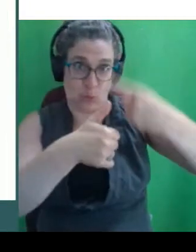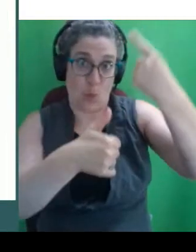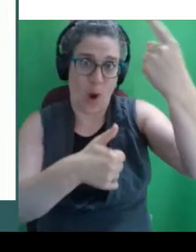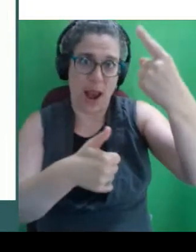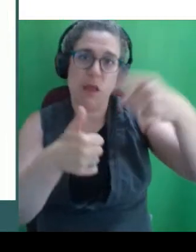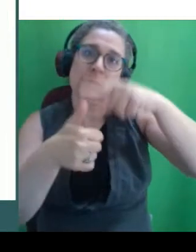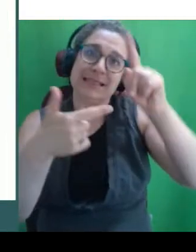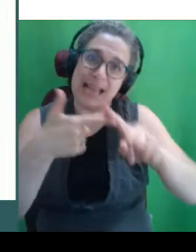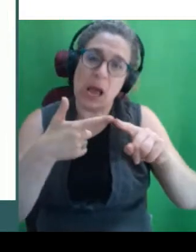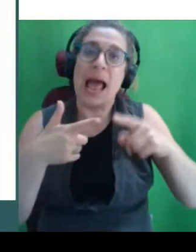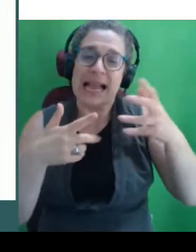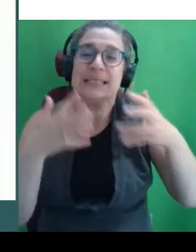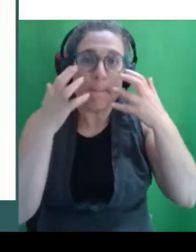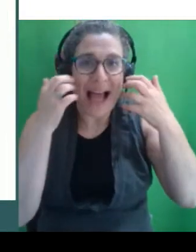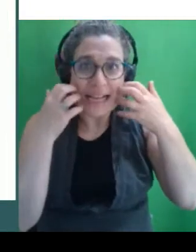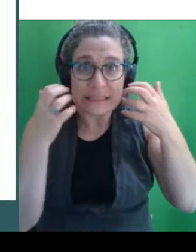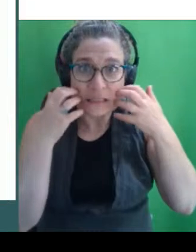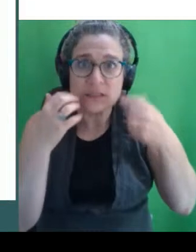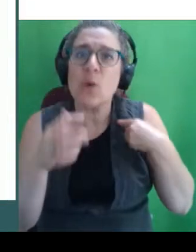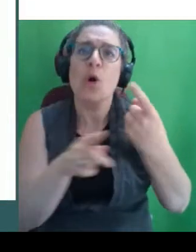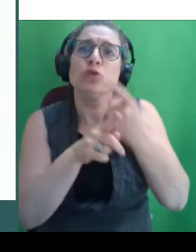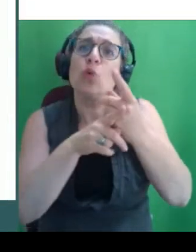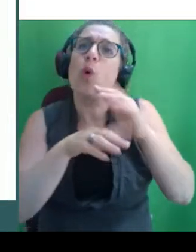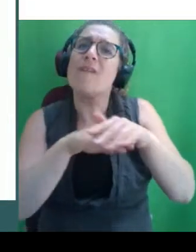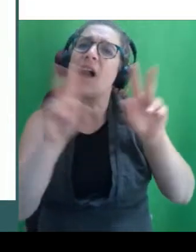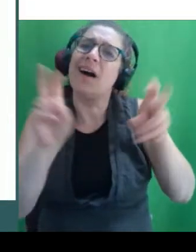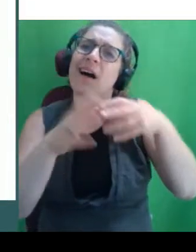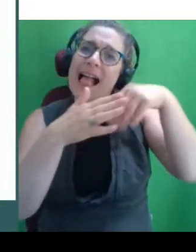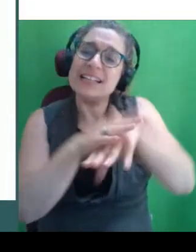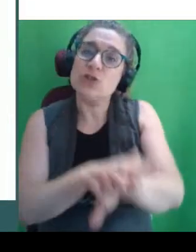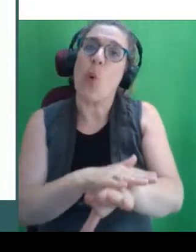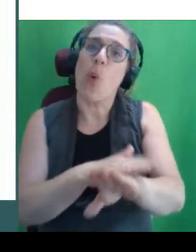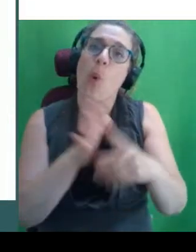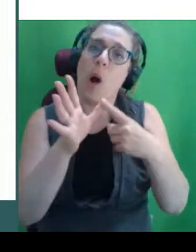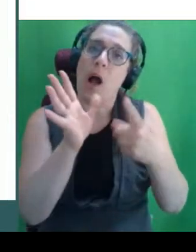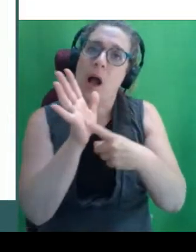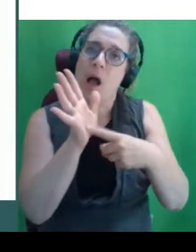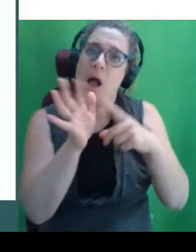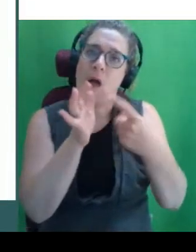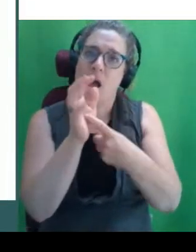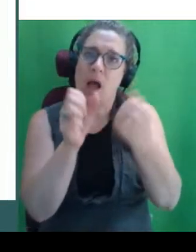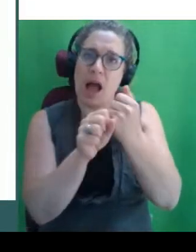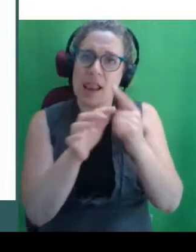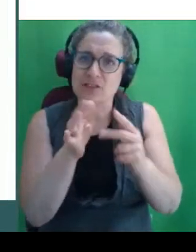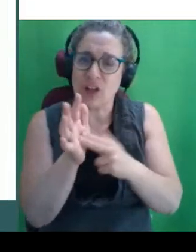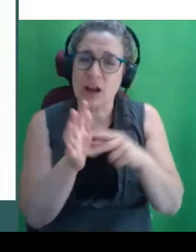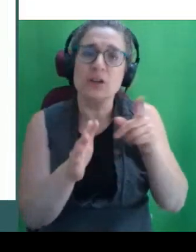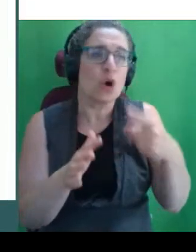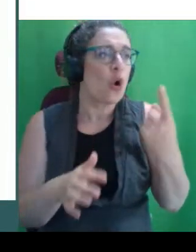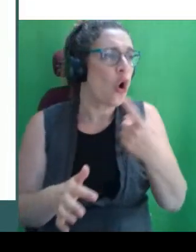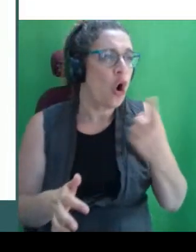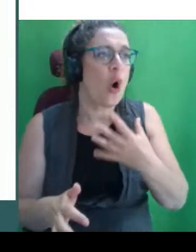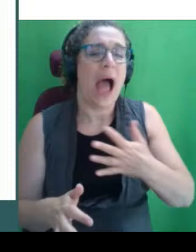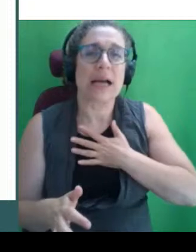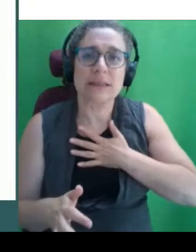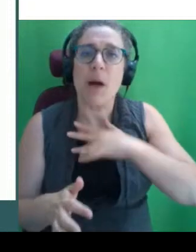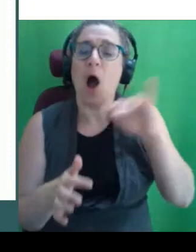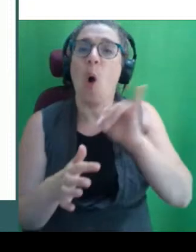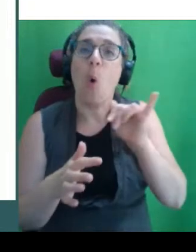and in asthma, in things like asthma and allergic rhinitis can